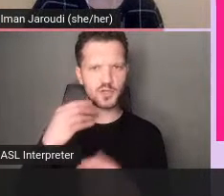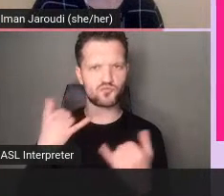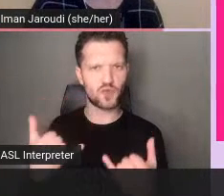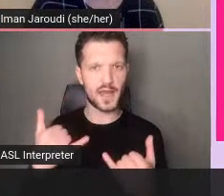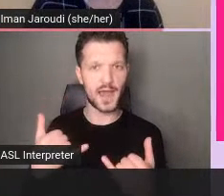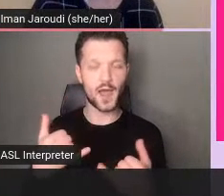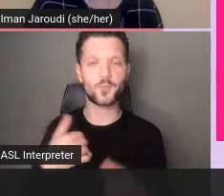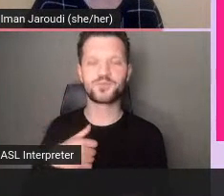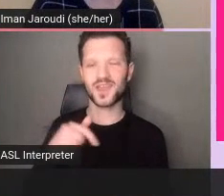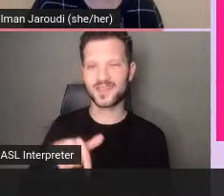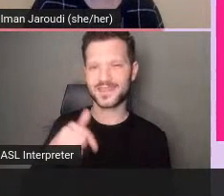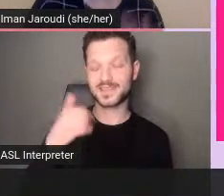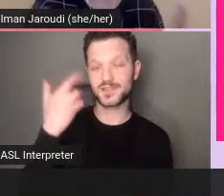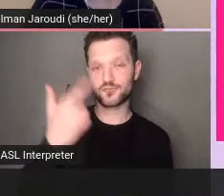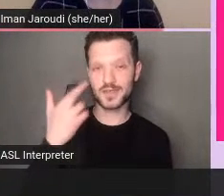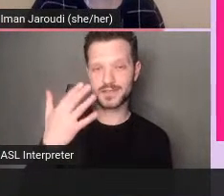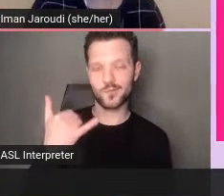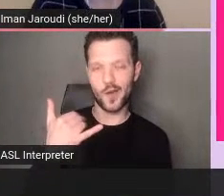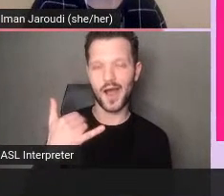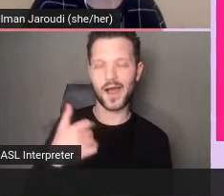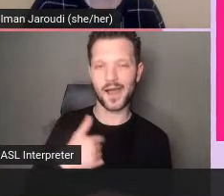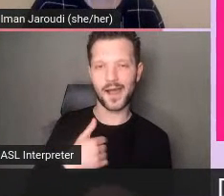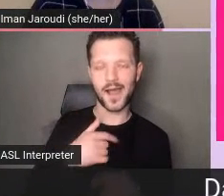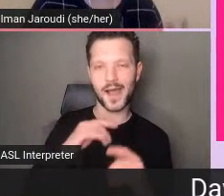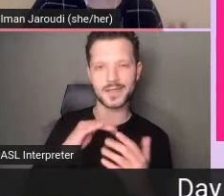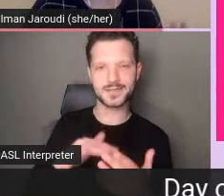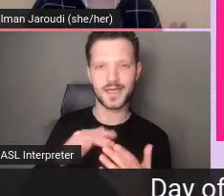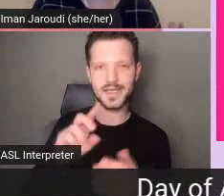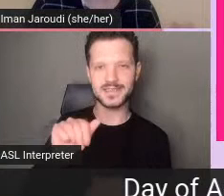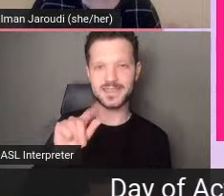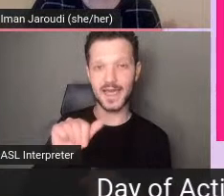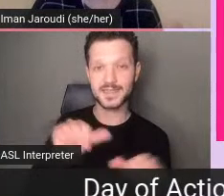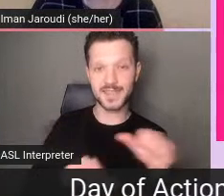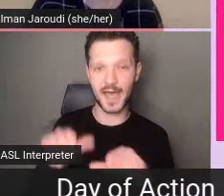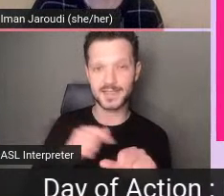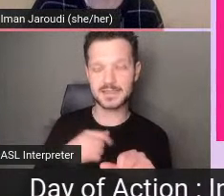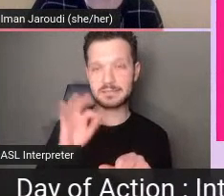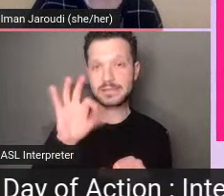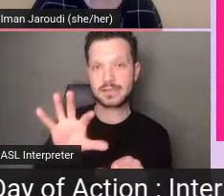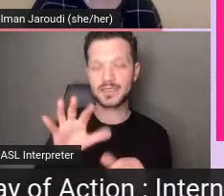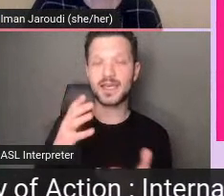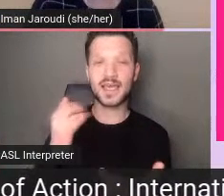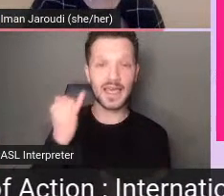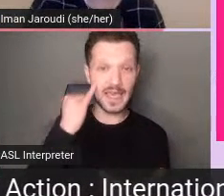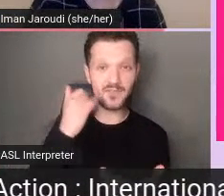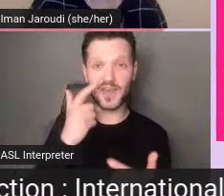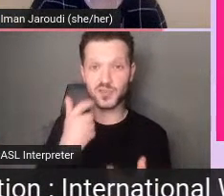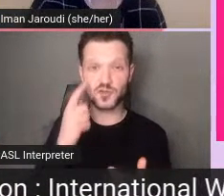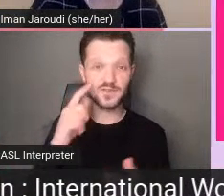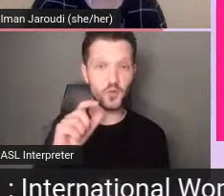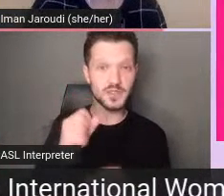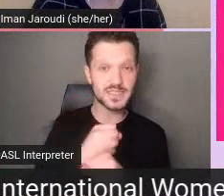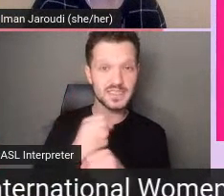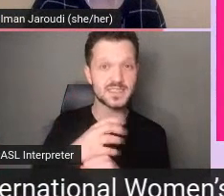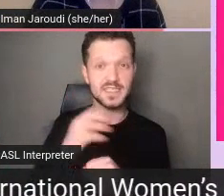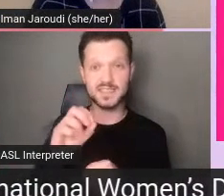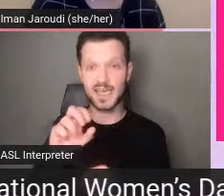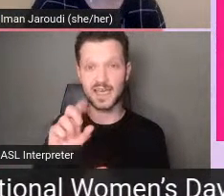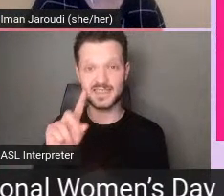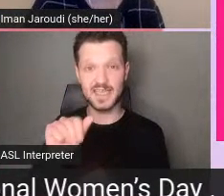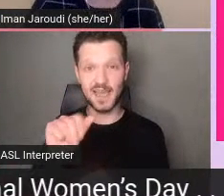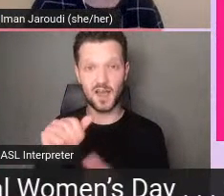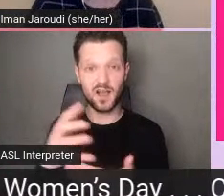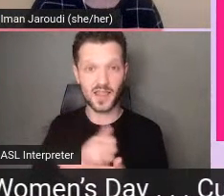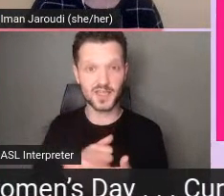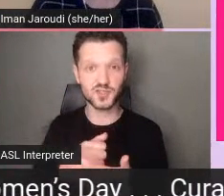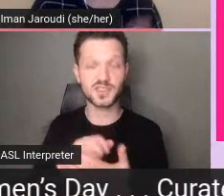data science, and I encourage anyone watching who may have an interest in statistics or data collection, especially if you're a member of the LGBTQ